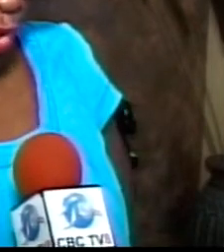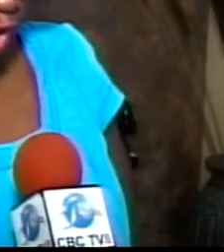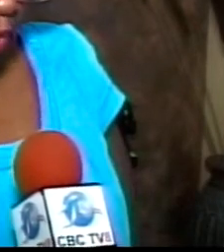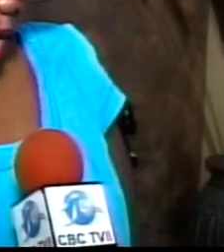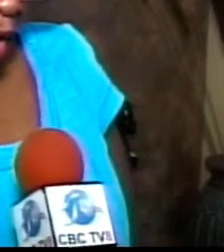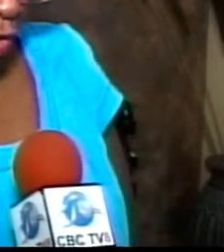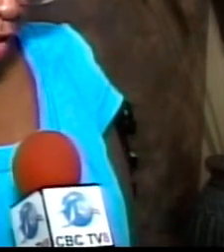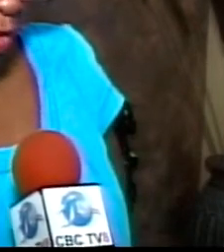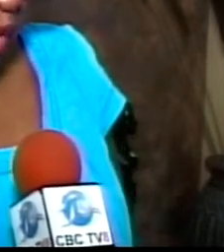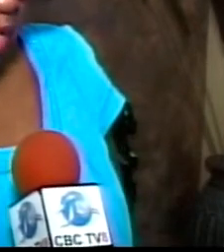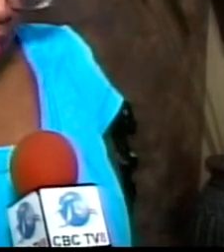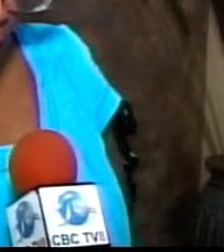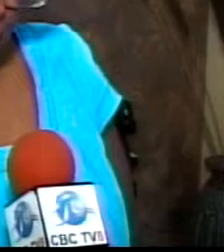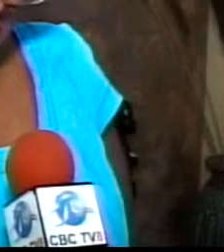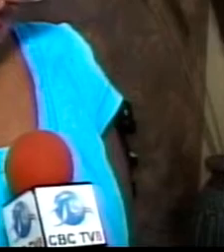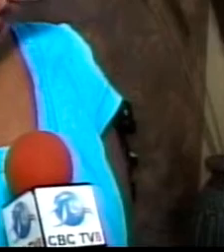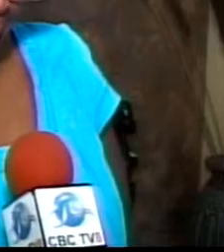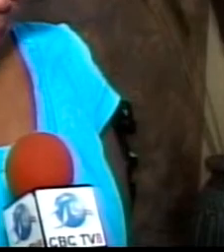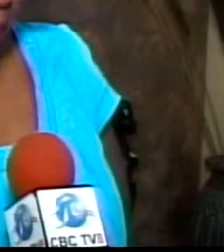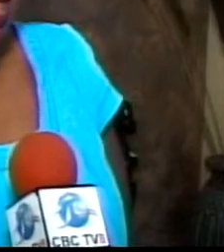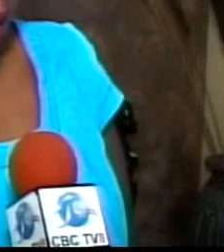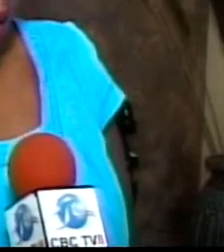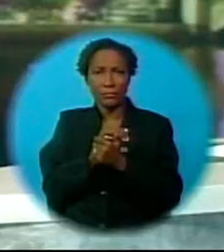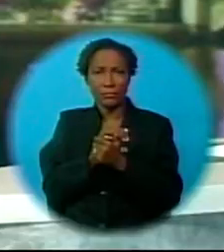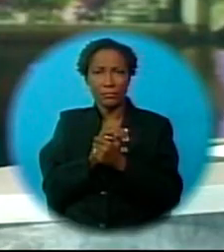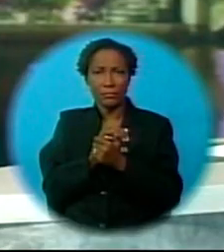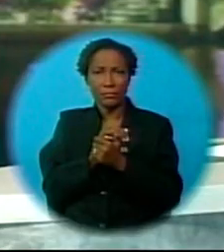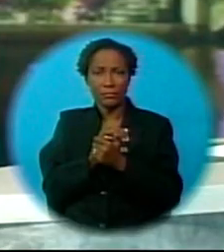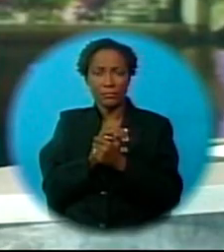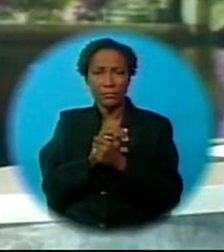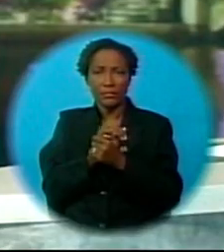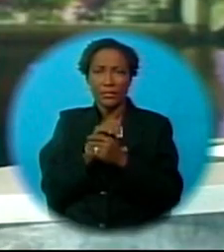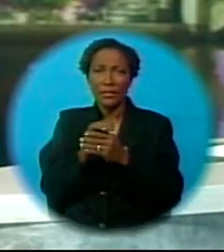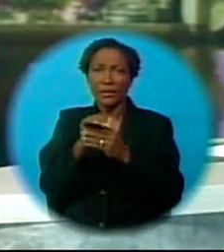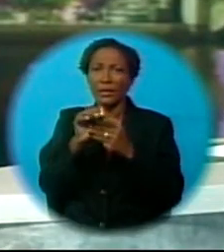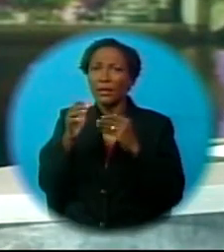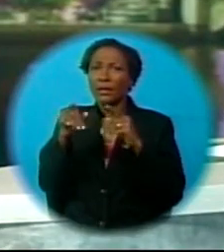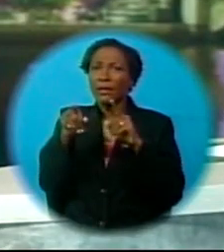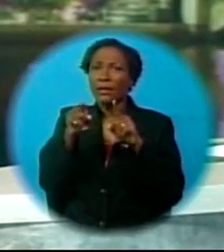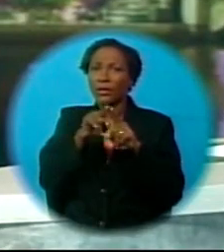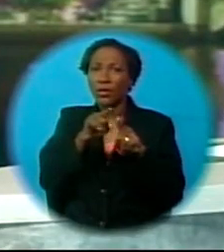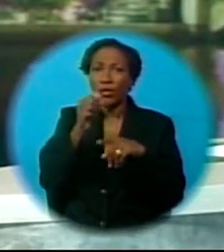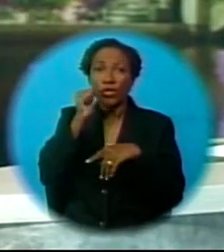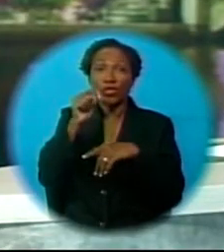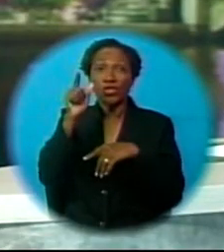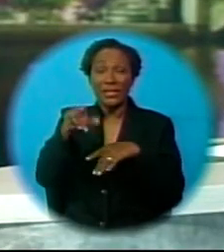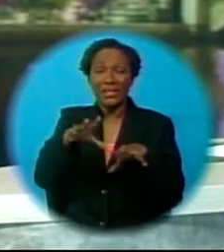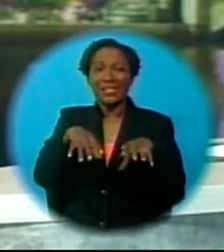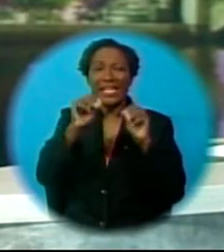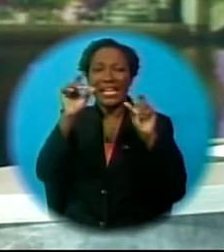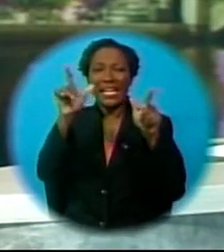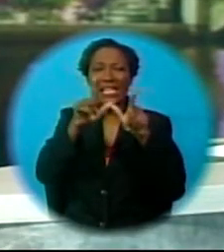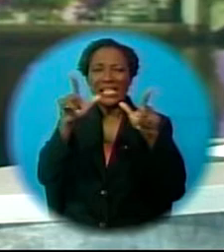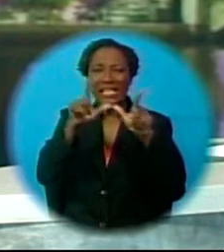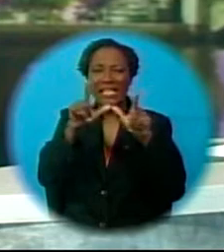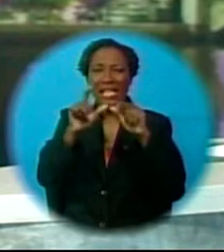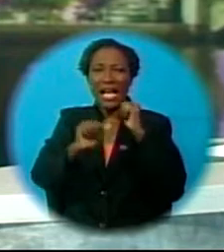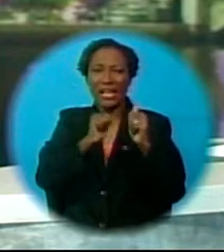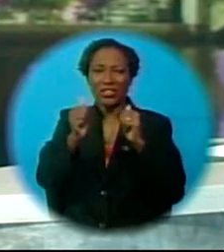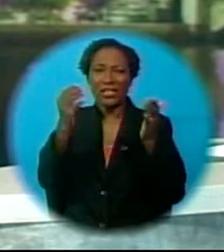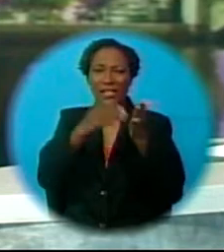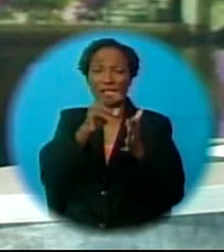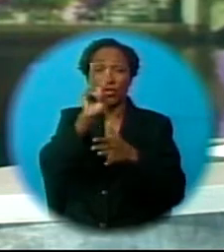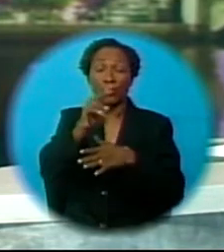new. She's 5 months on the scene. However, she is taking legal action against the 2 women in the